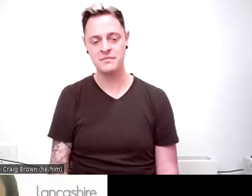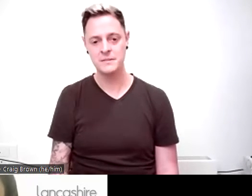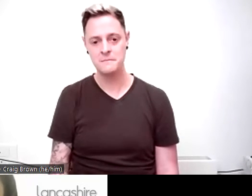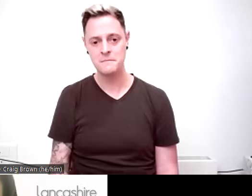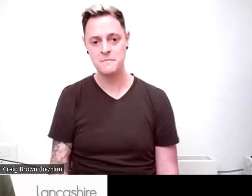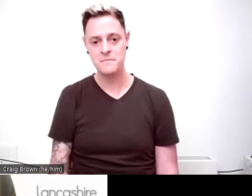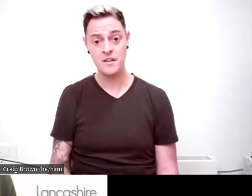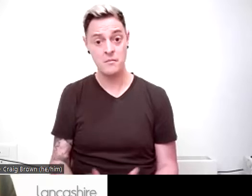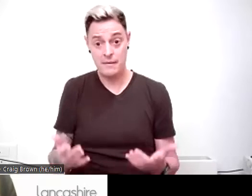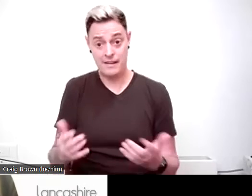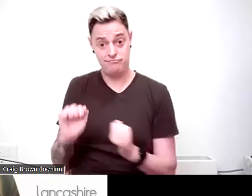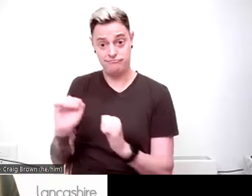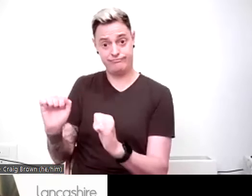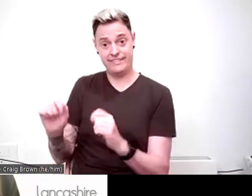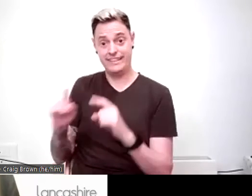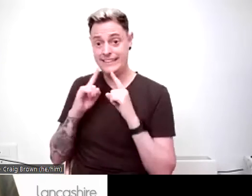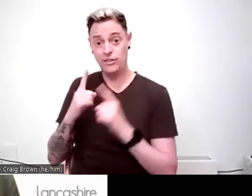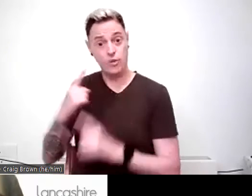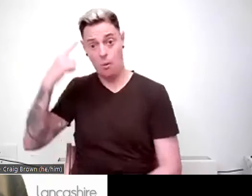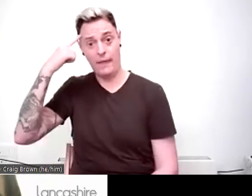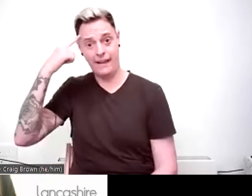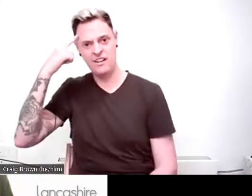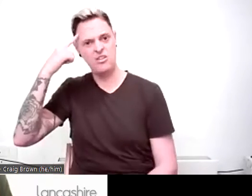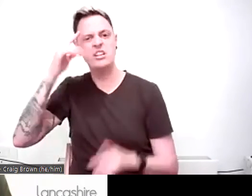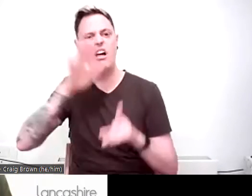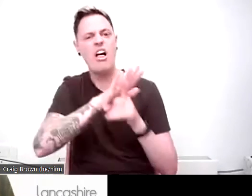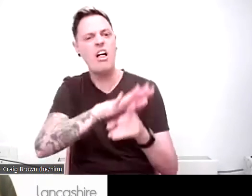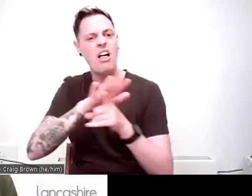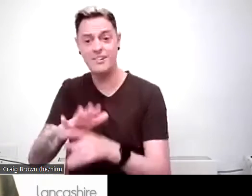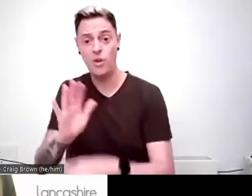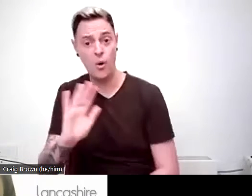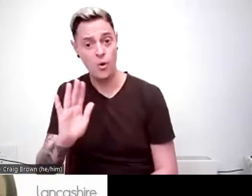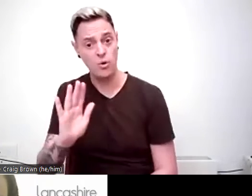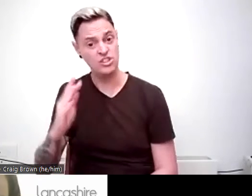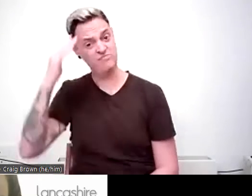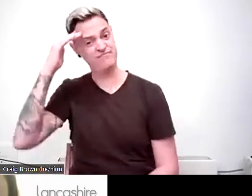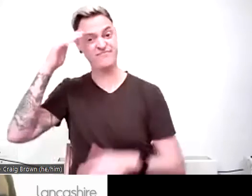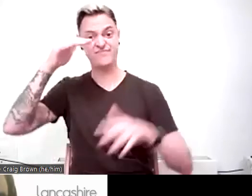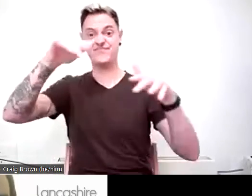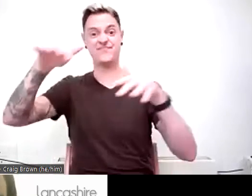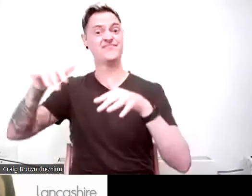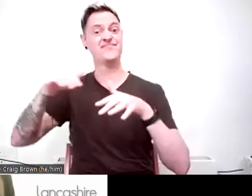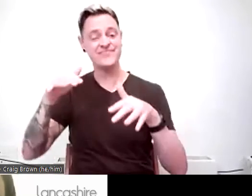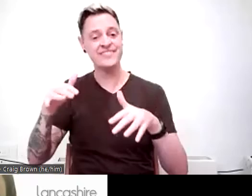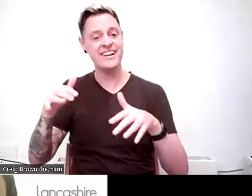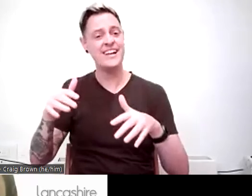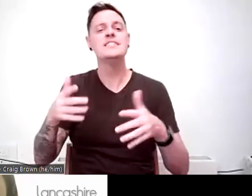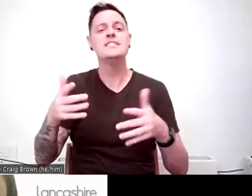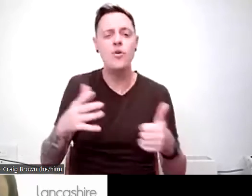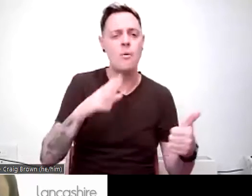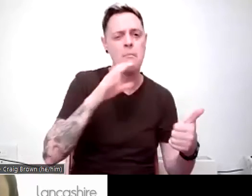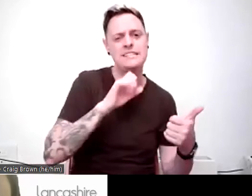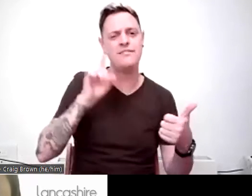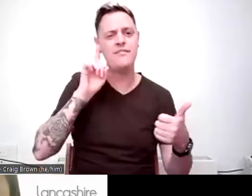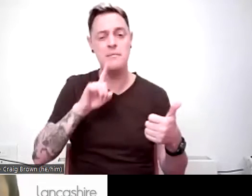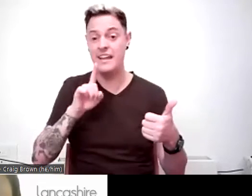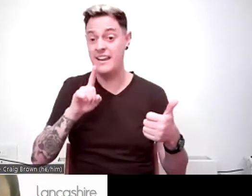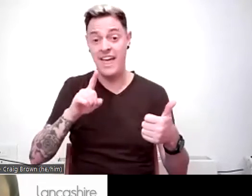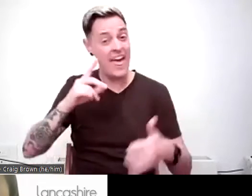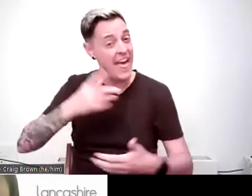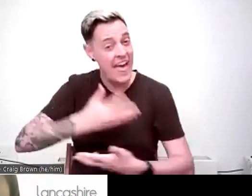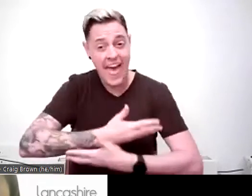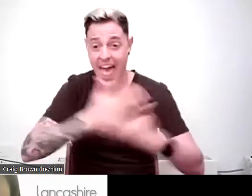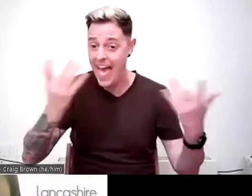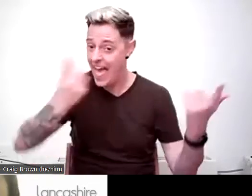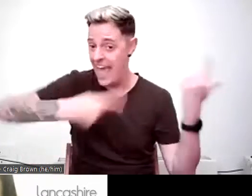be unintentional. So these kind of these energies that are like masculine and feminine, basically anyone can have both,